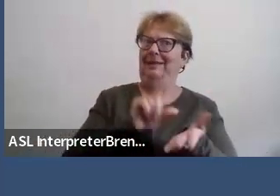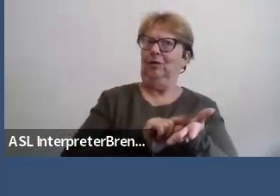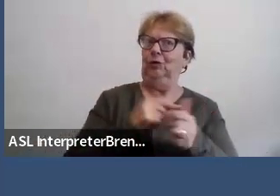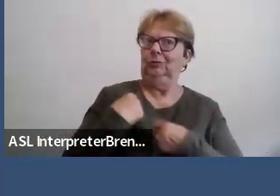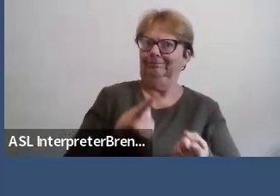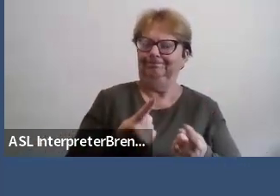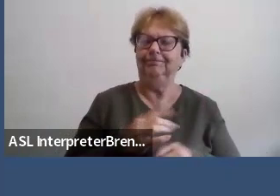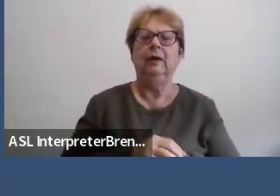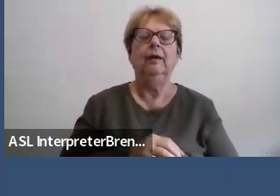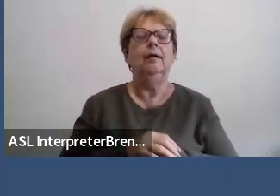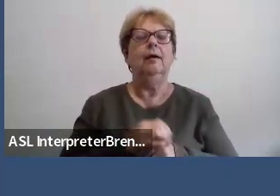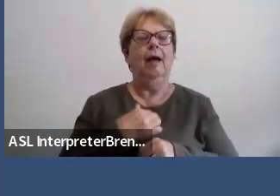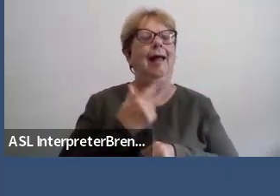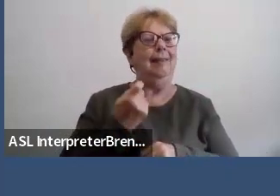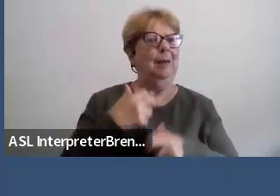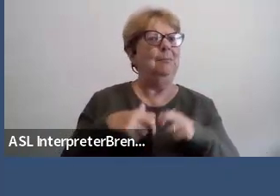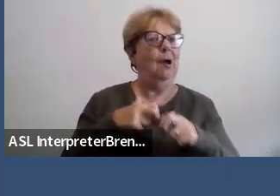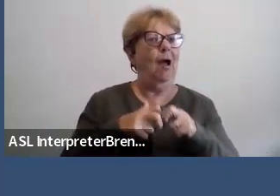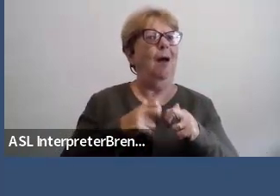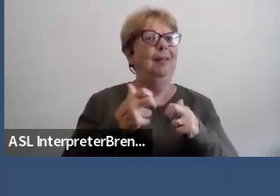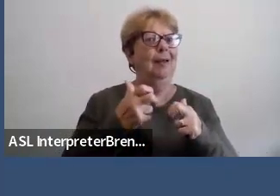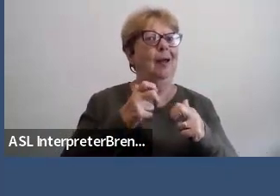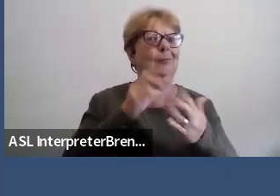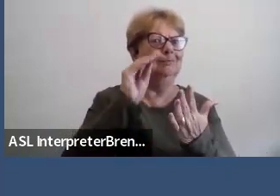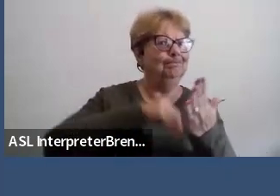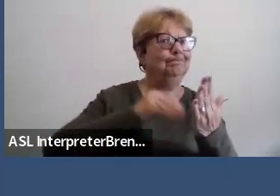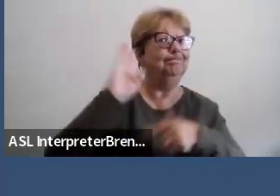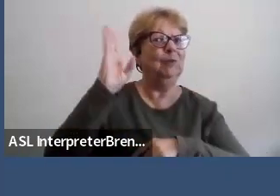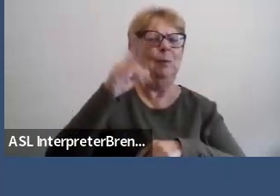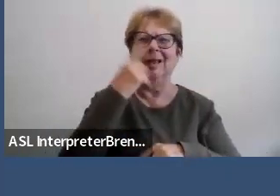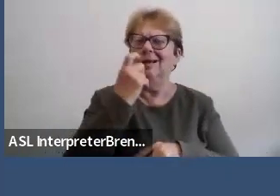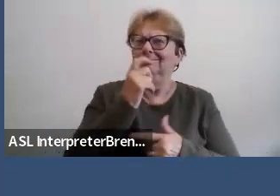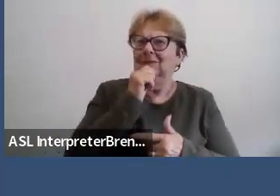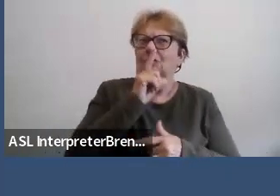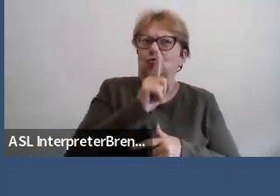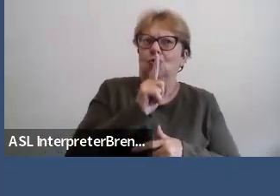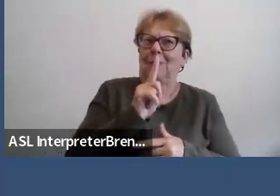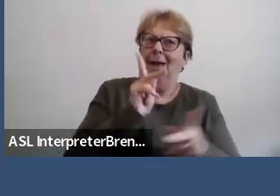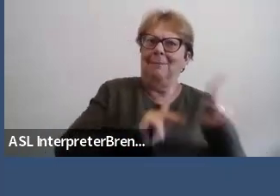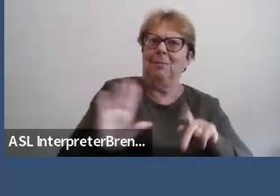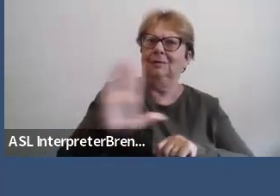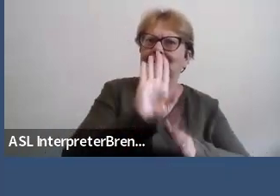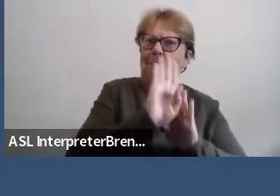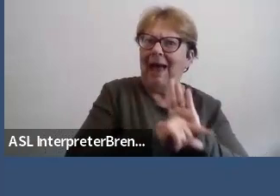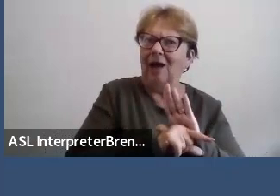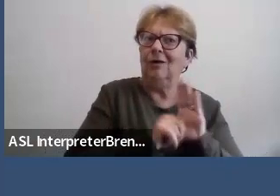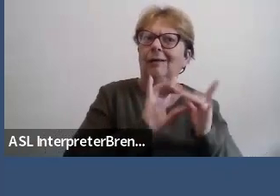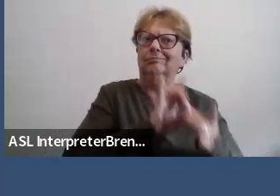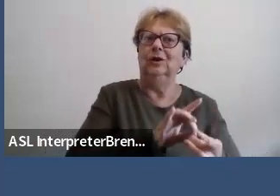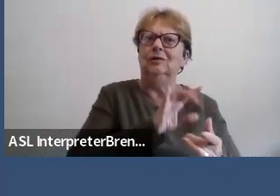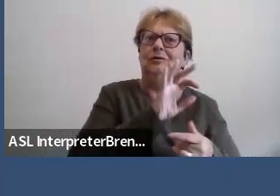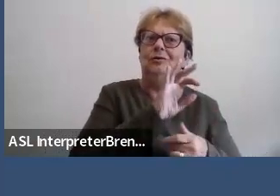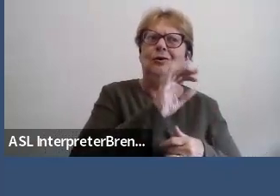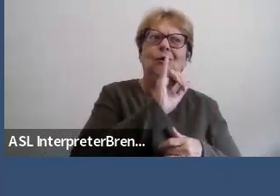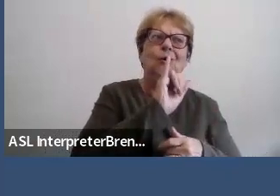be honest, I had a little trouble putting this together because I'm not sure about people's background about influenza and